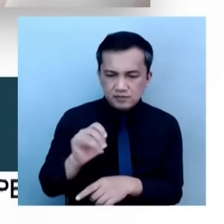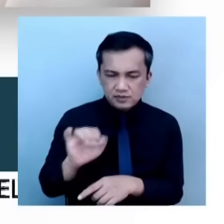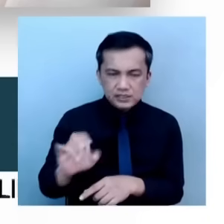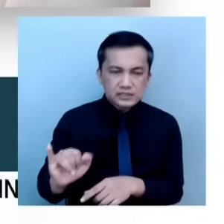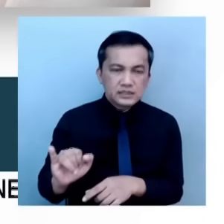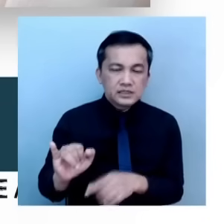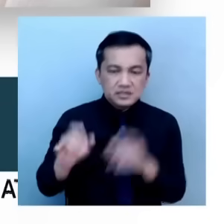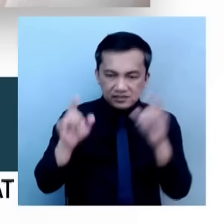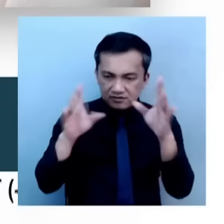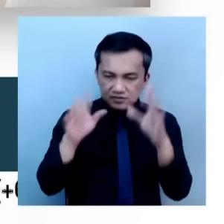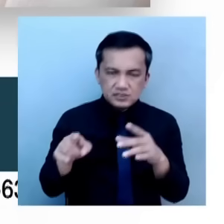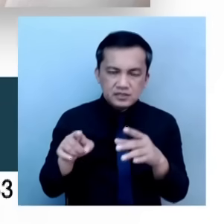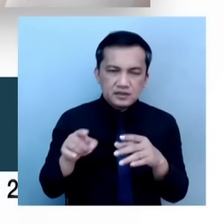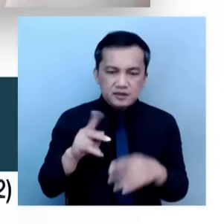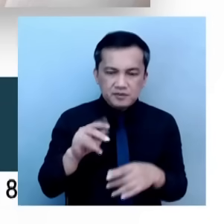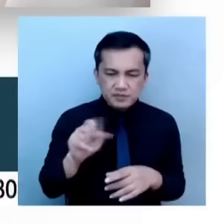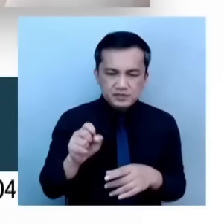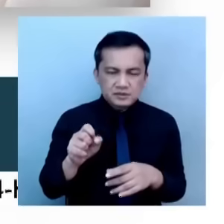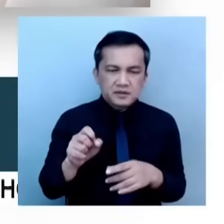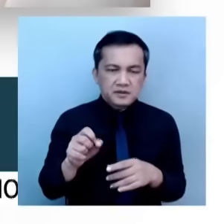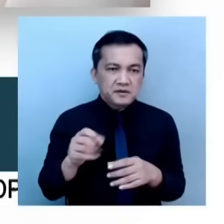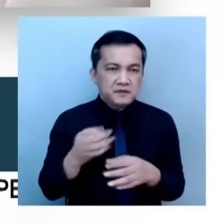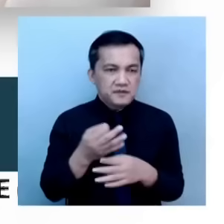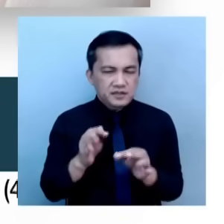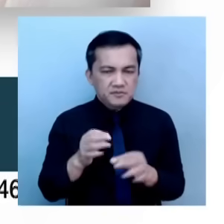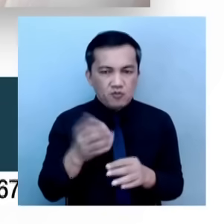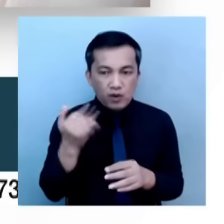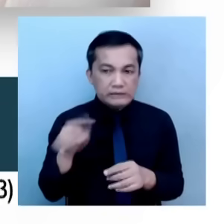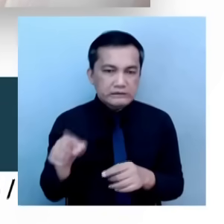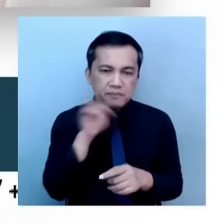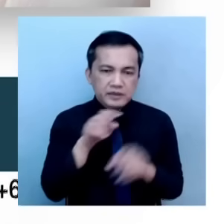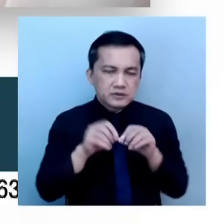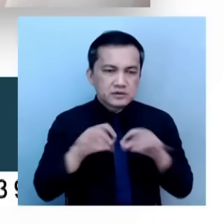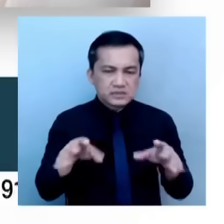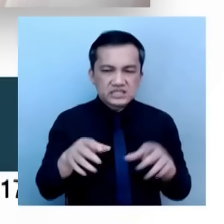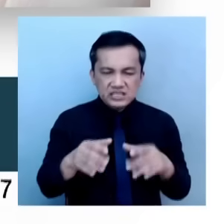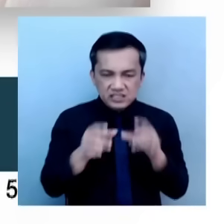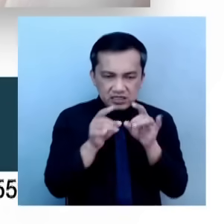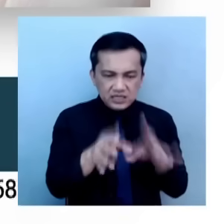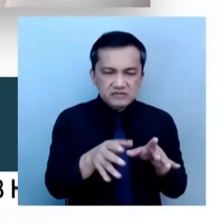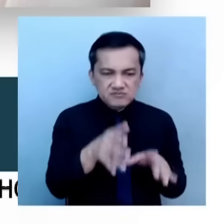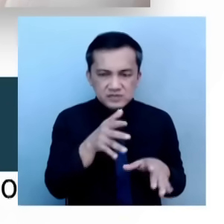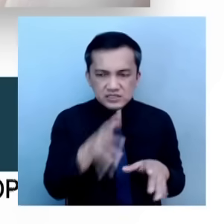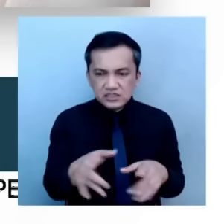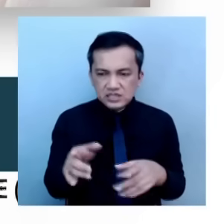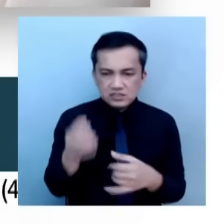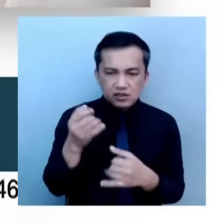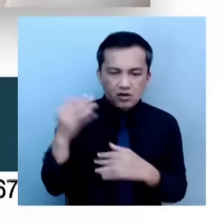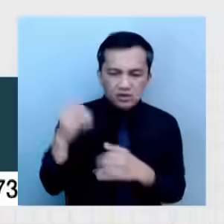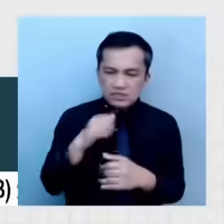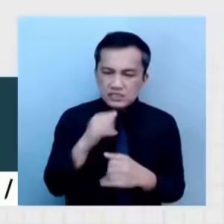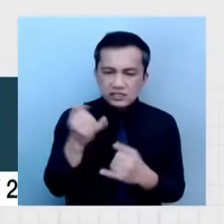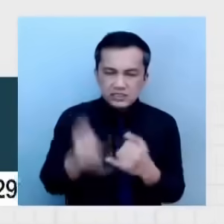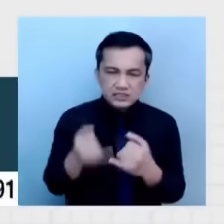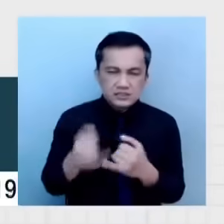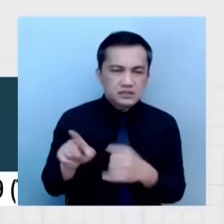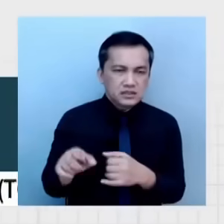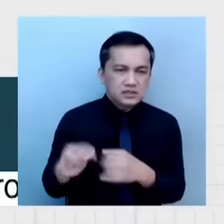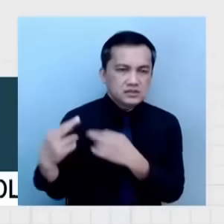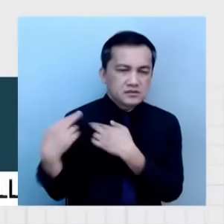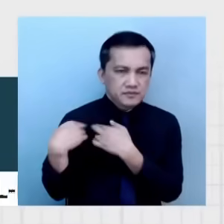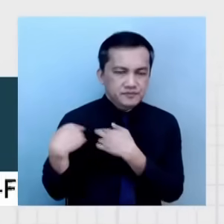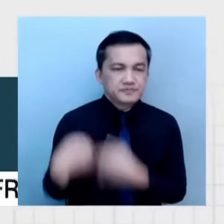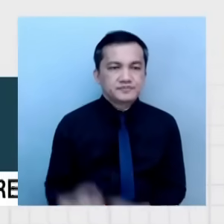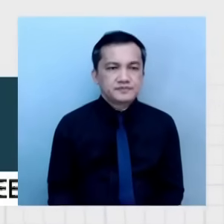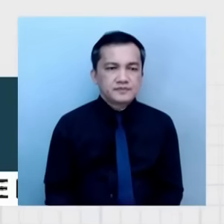of its disinformation and advocacy of violence and hate speech. Castro hopes this isn't the last of SMNI's accountability. The National Union